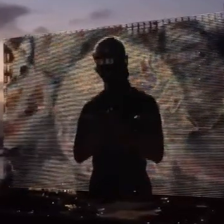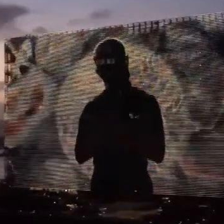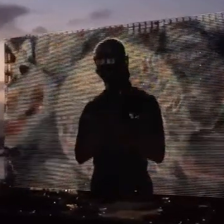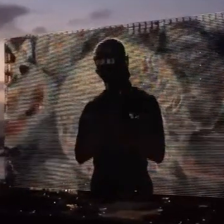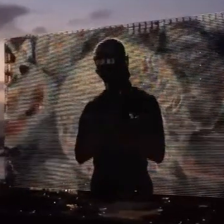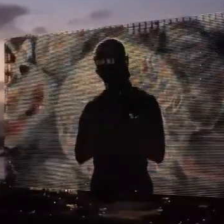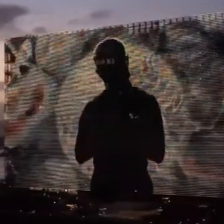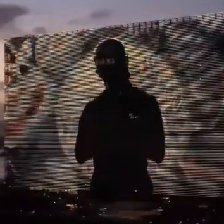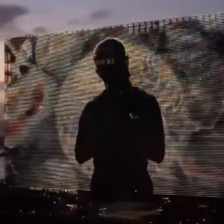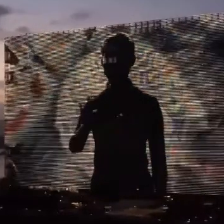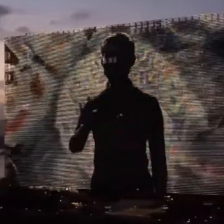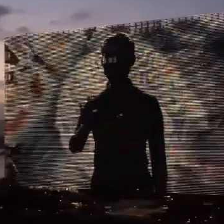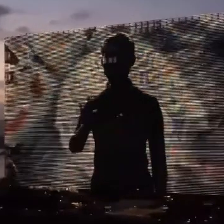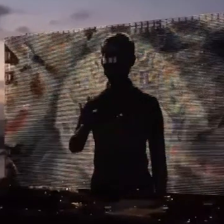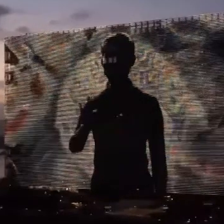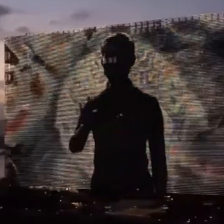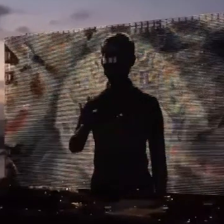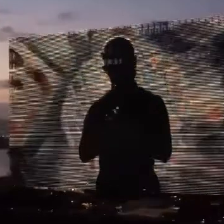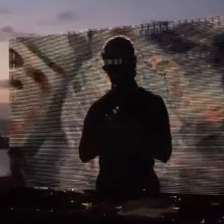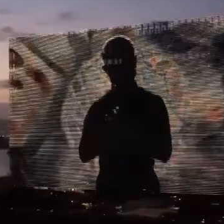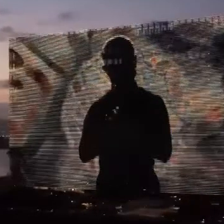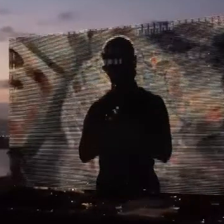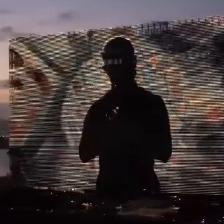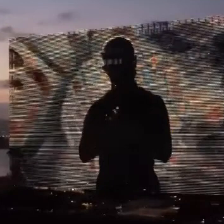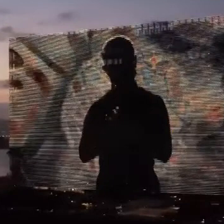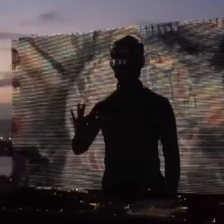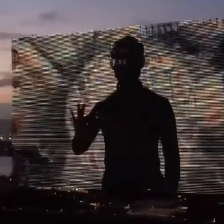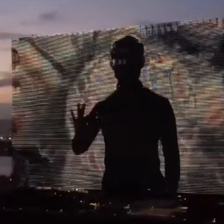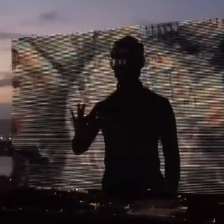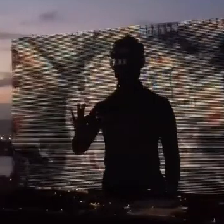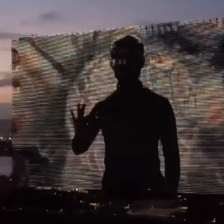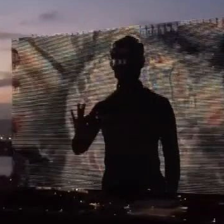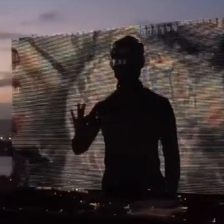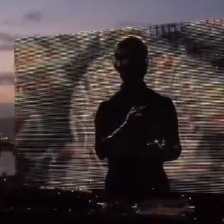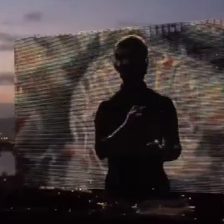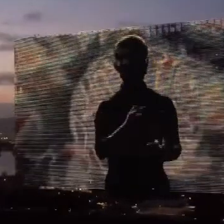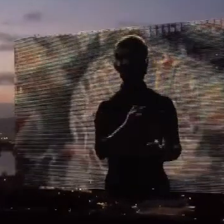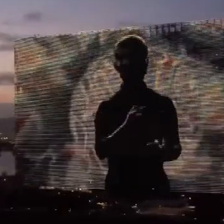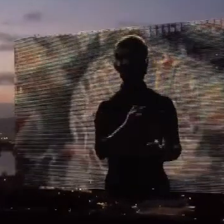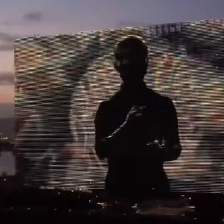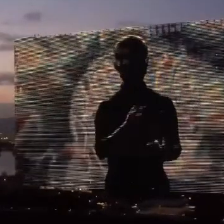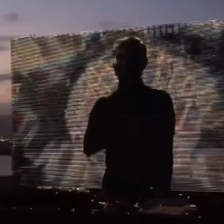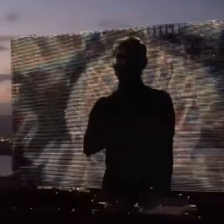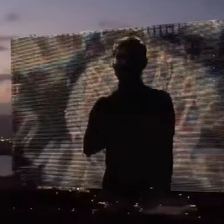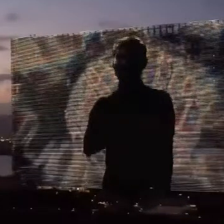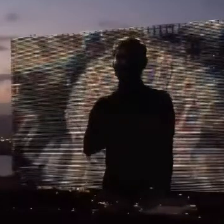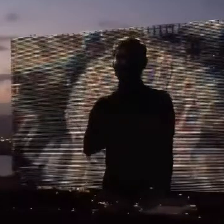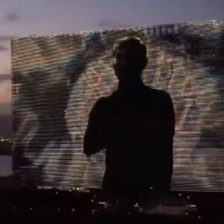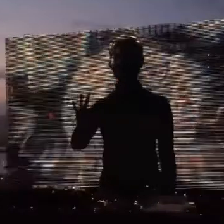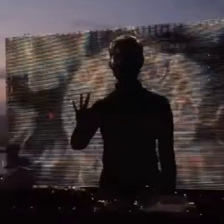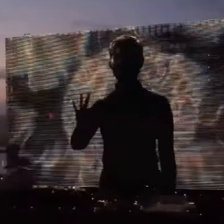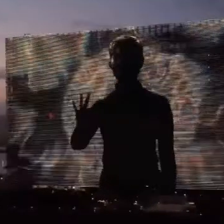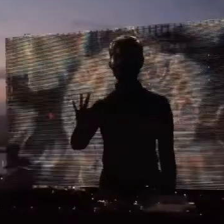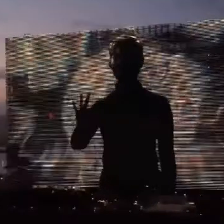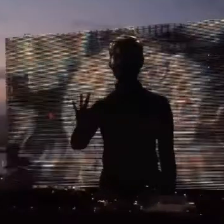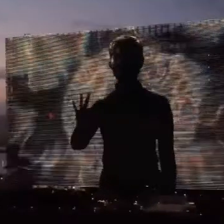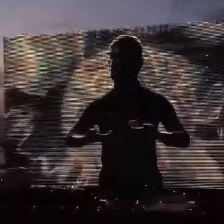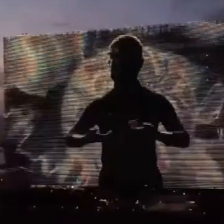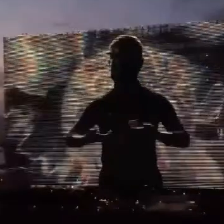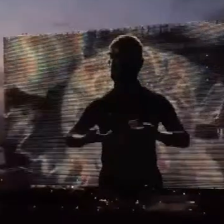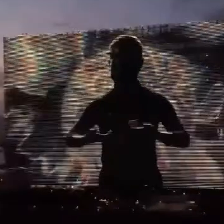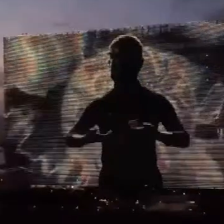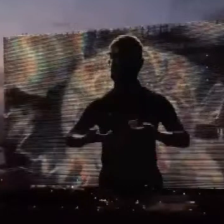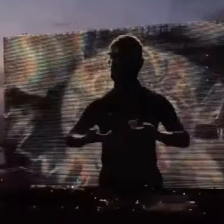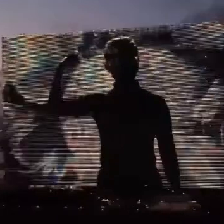artist. She has been a seminal figure in Hong Kong, setting up a space called Video